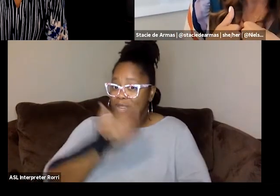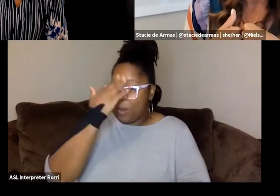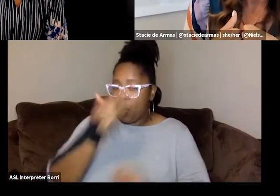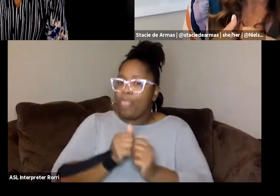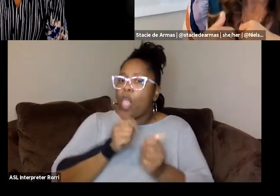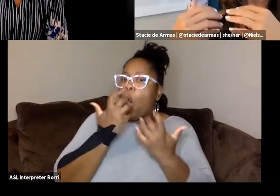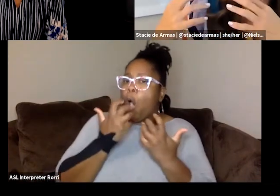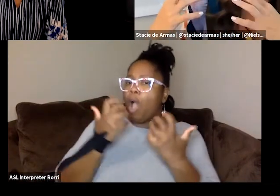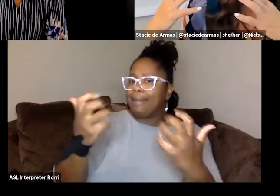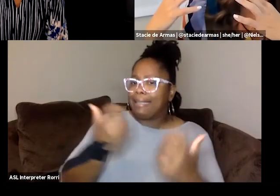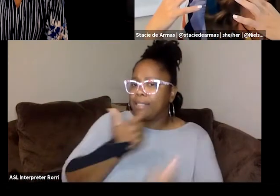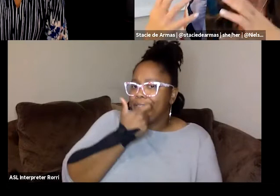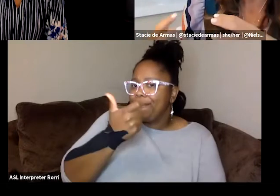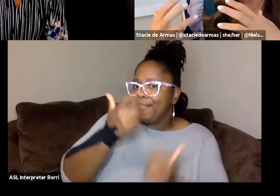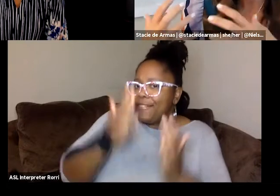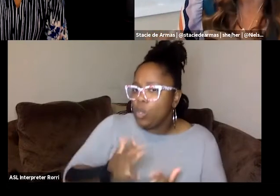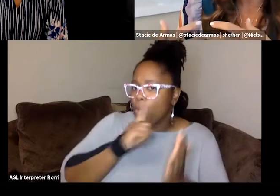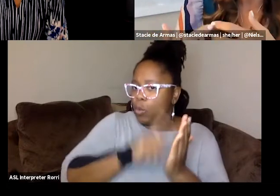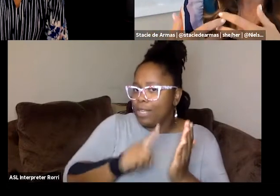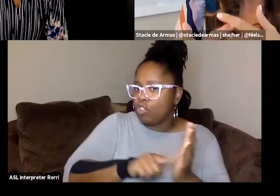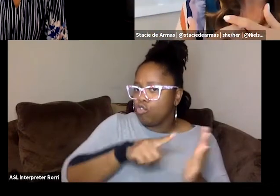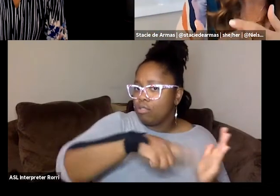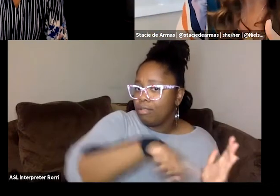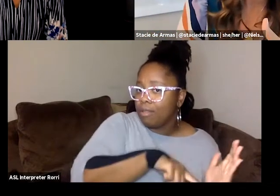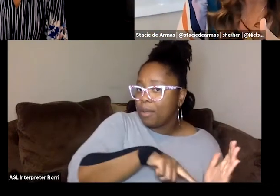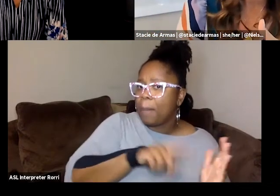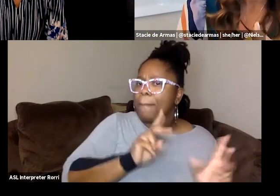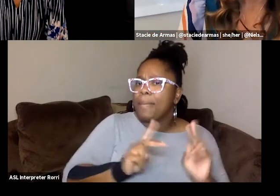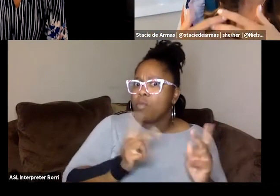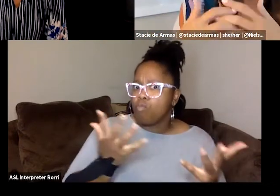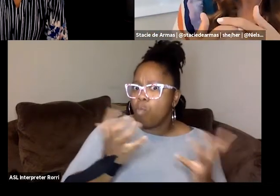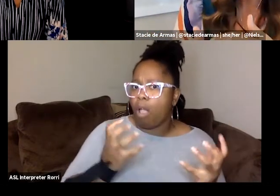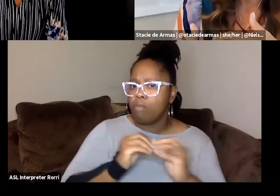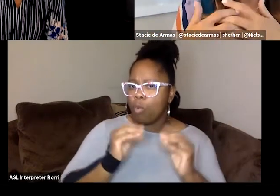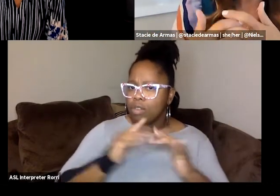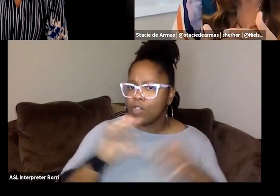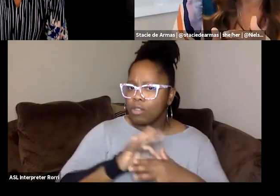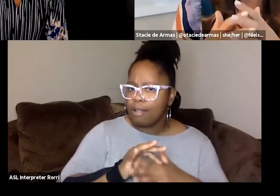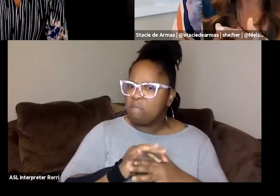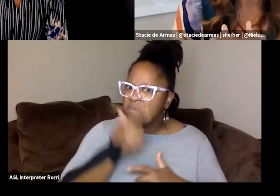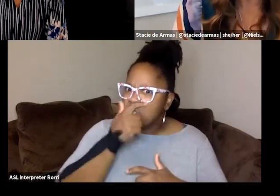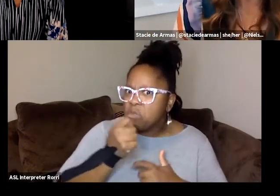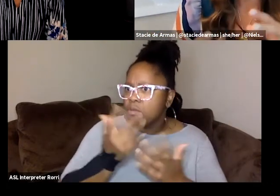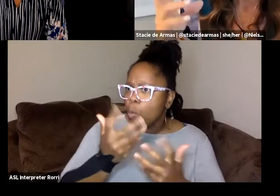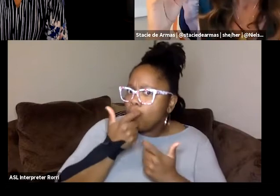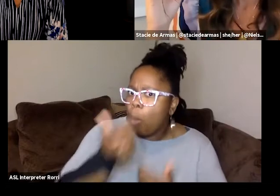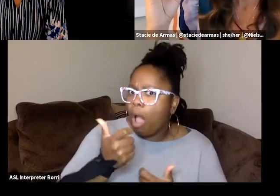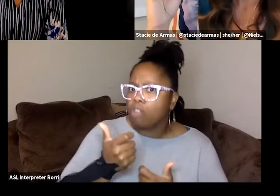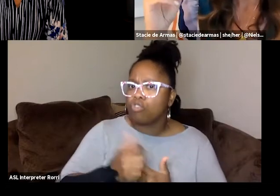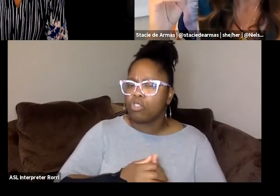side for Nielsen, people are increasingly seeking diverse content. They're interested in it, they want to watch it, and not